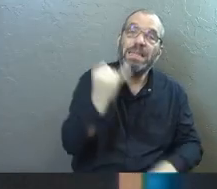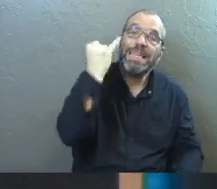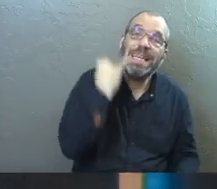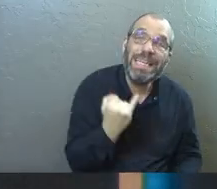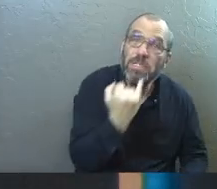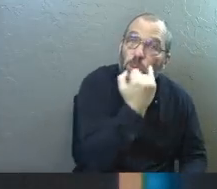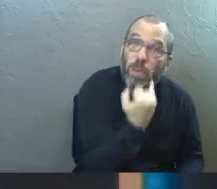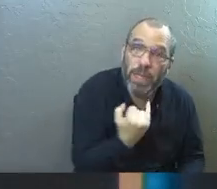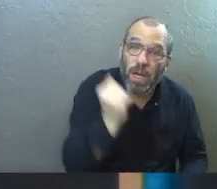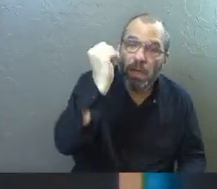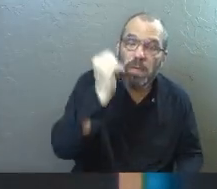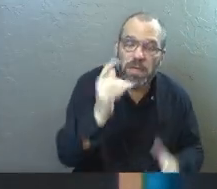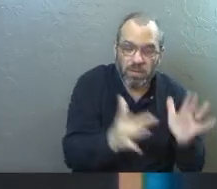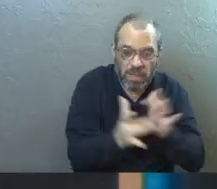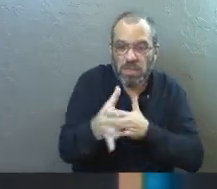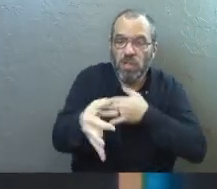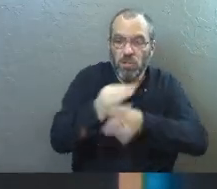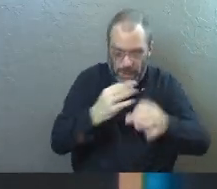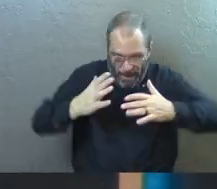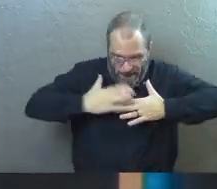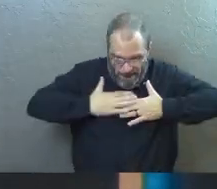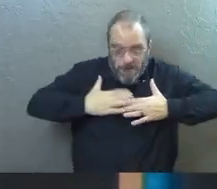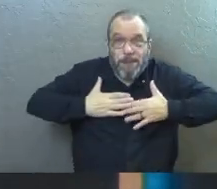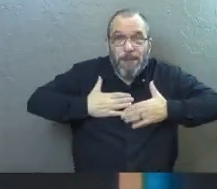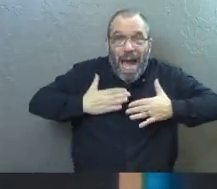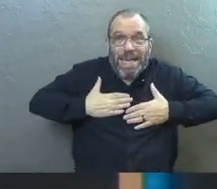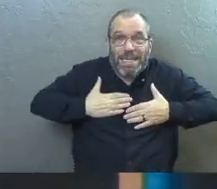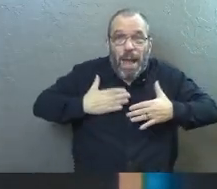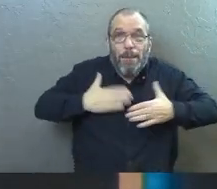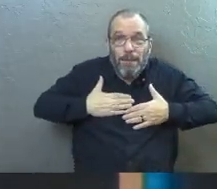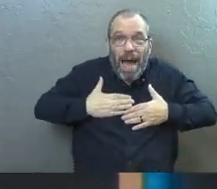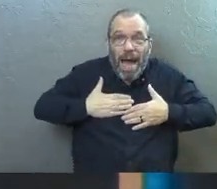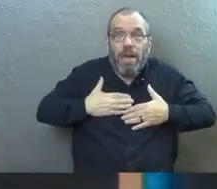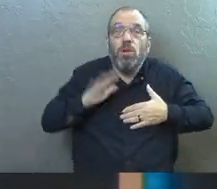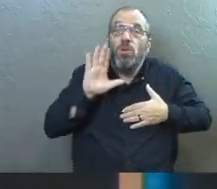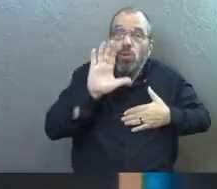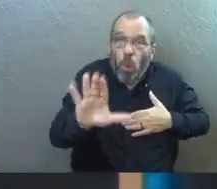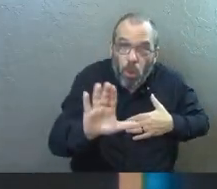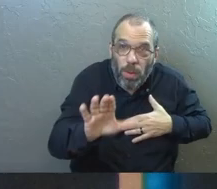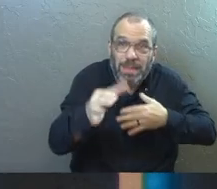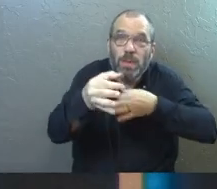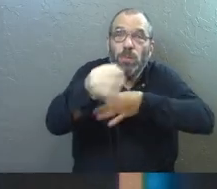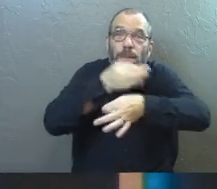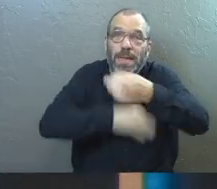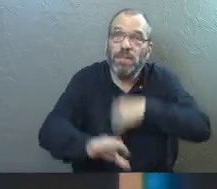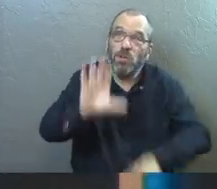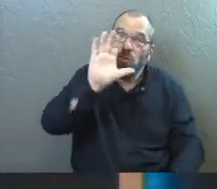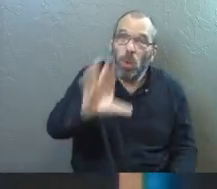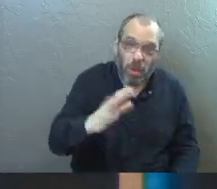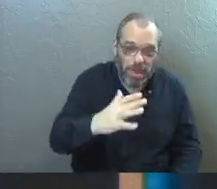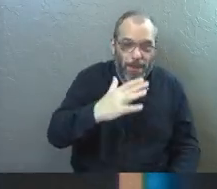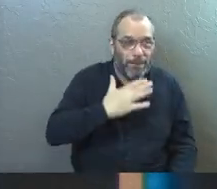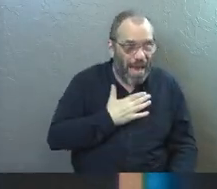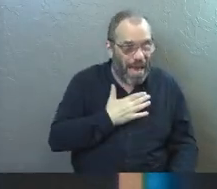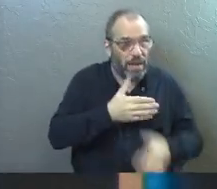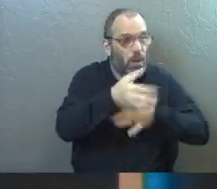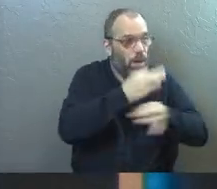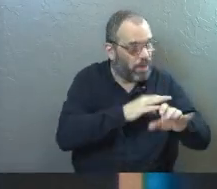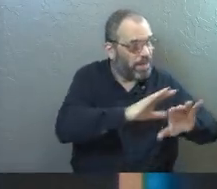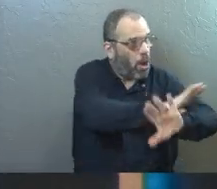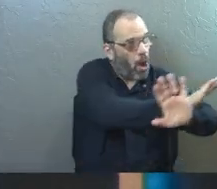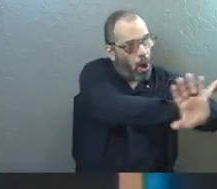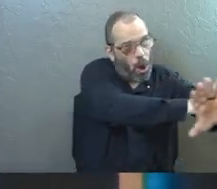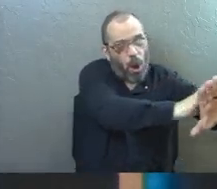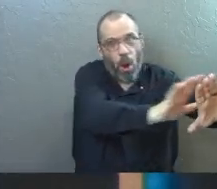Israel, Jesus took my place too. Jesus took your place. Jesus took all of